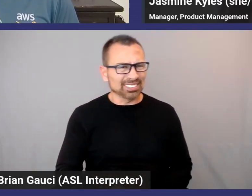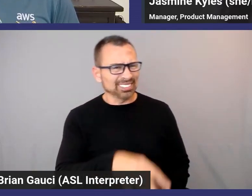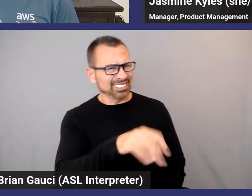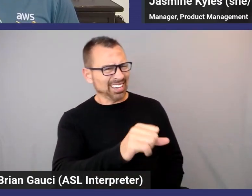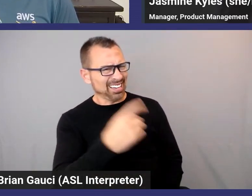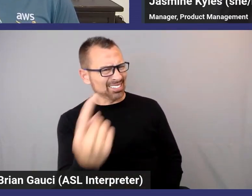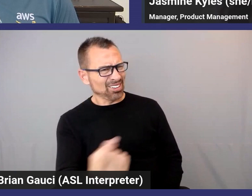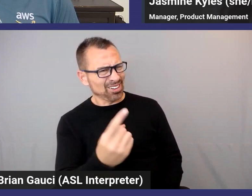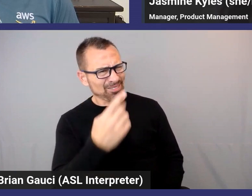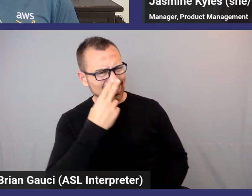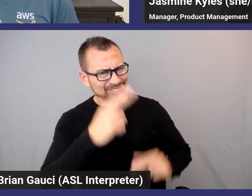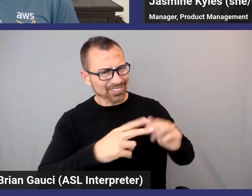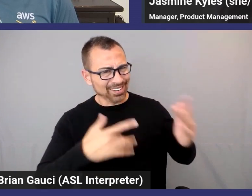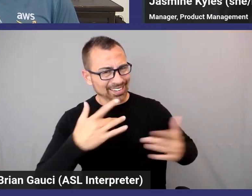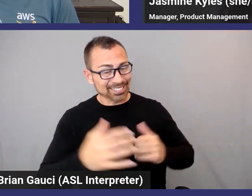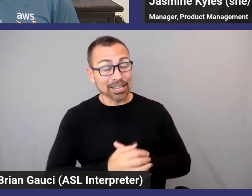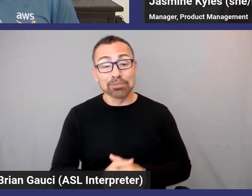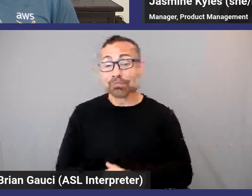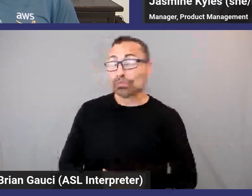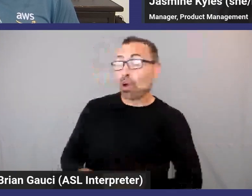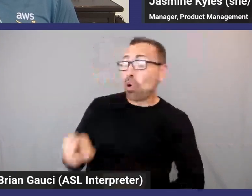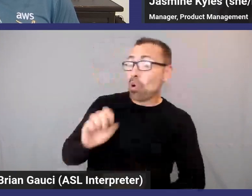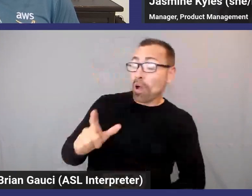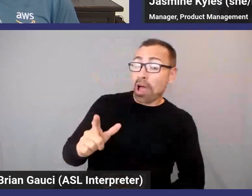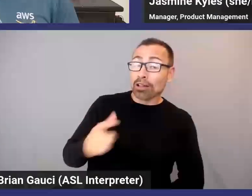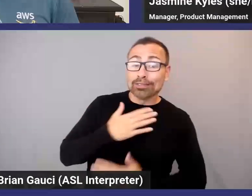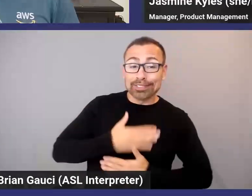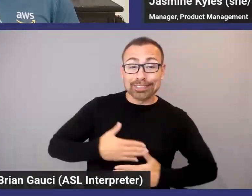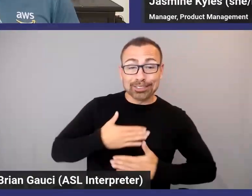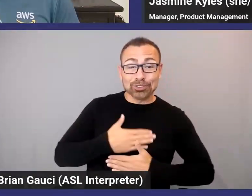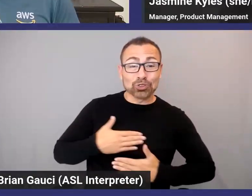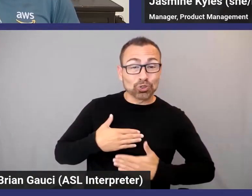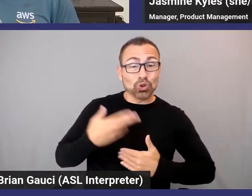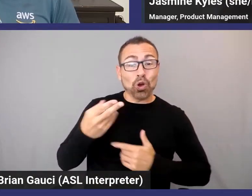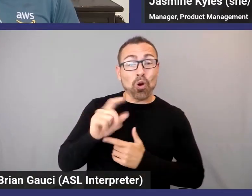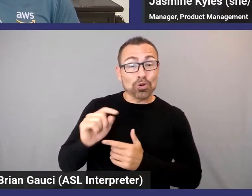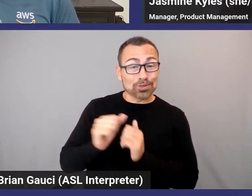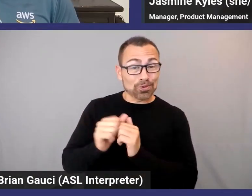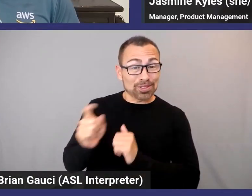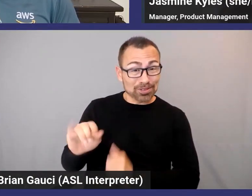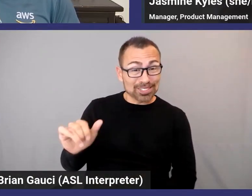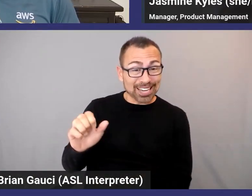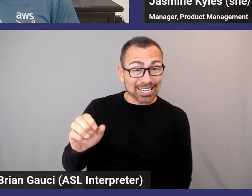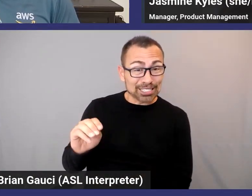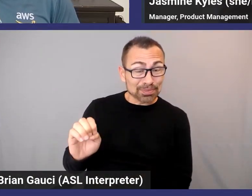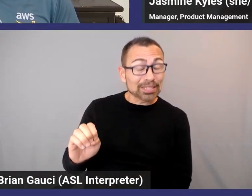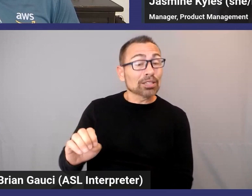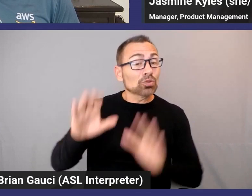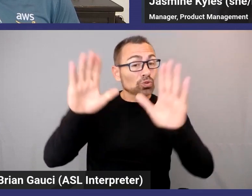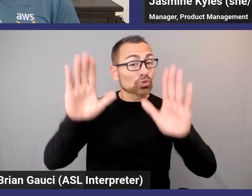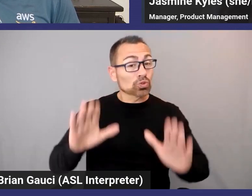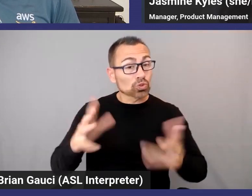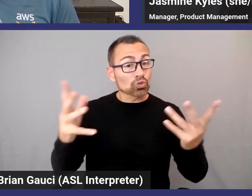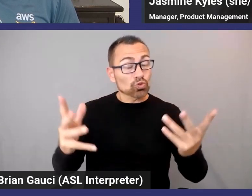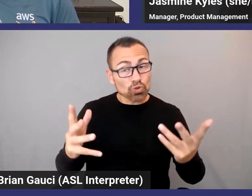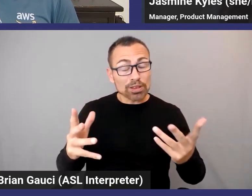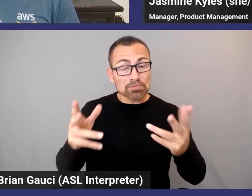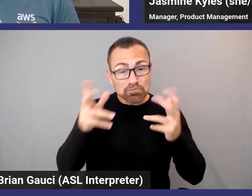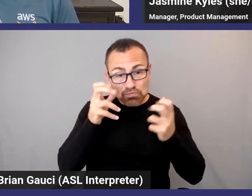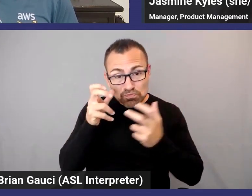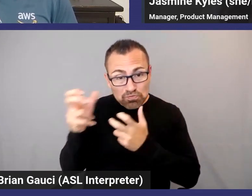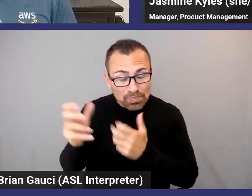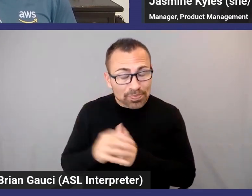exciting. Well, it's been a pleasure hosting with you, Jasmine. It's great catching up and really appreciate everybody else for tuning in.